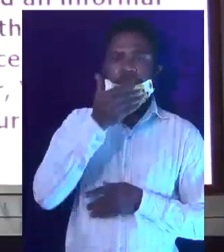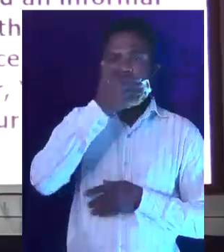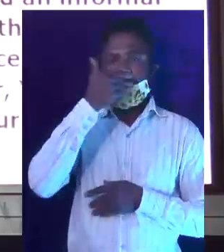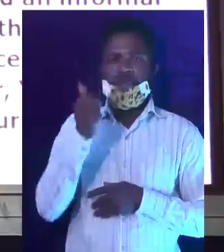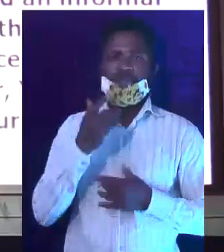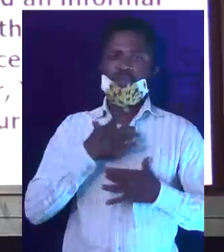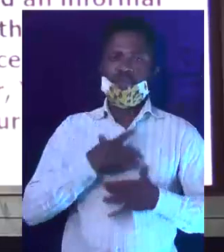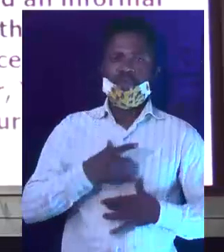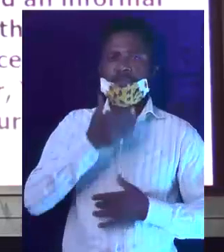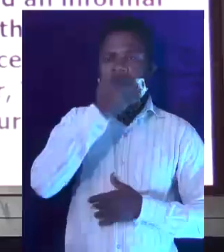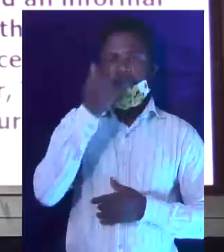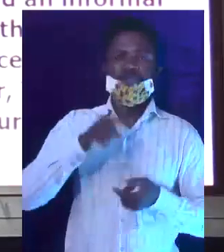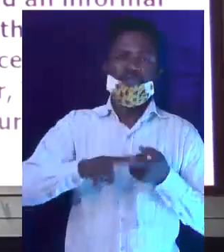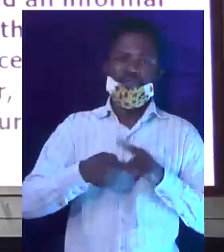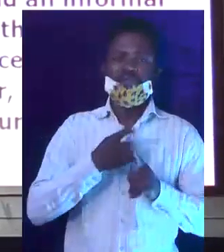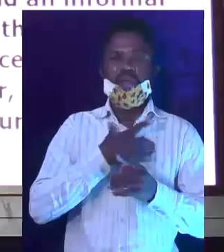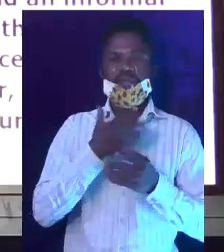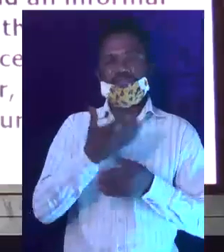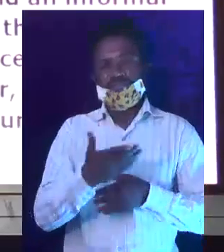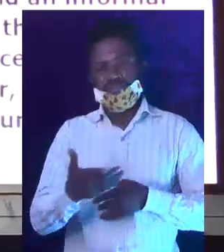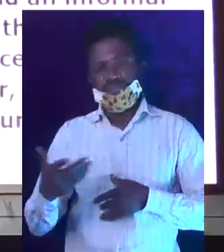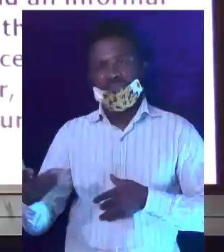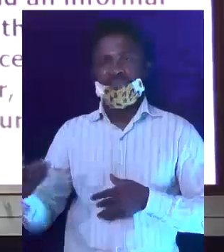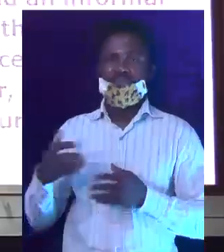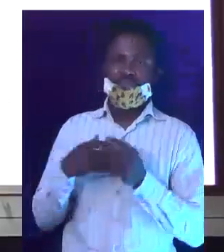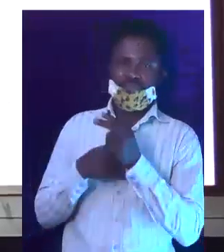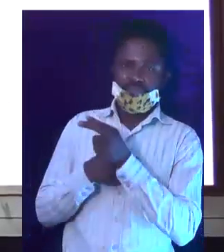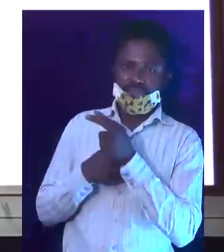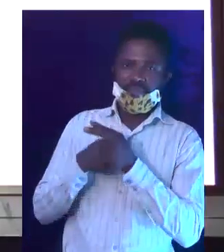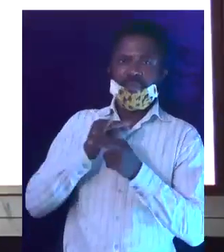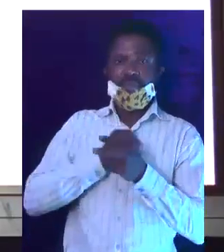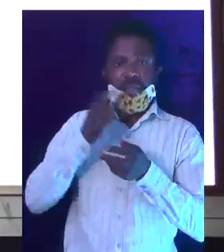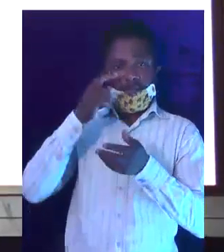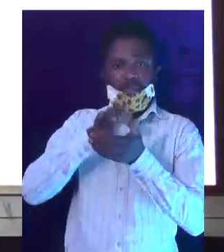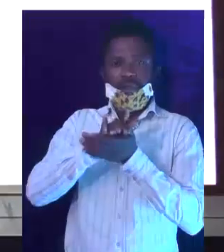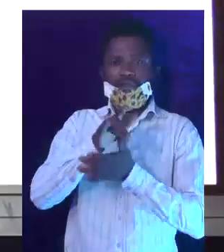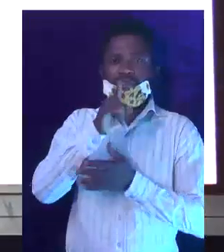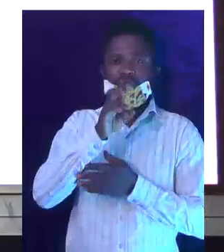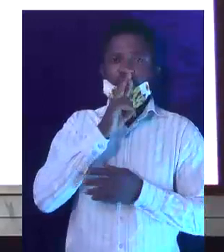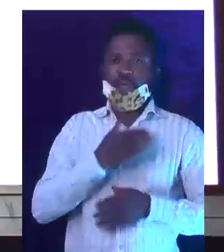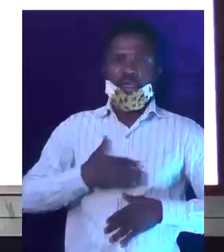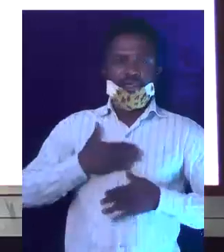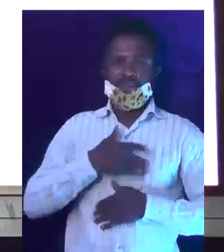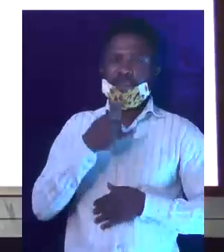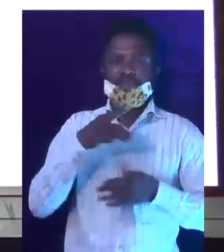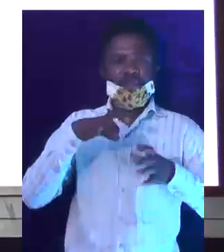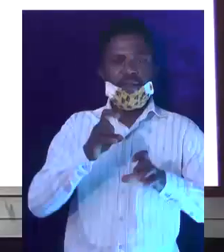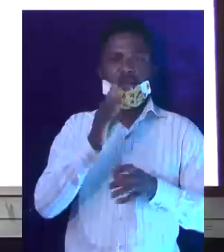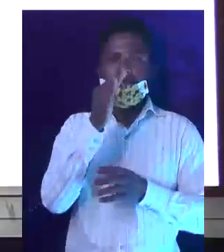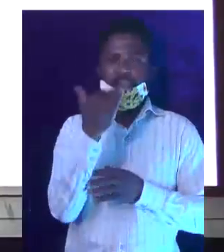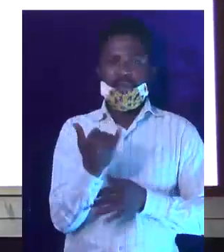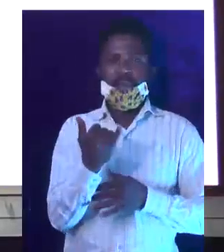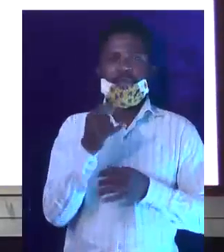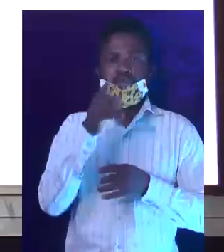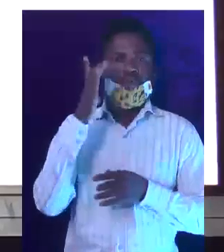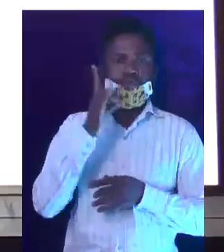wishes, your best friend, and so on and so forth. I believe you are enjoying the class, and I believe by now you should